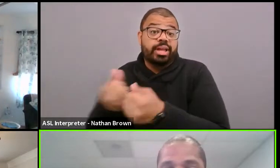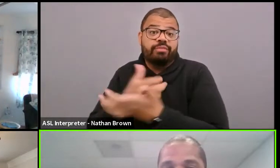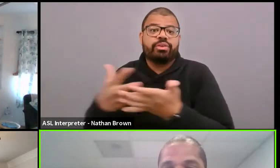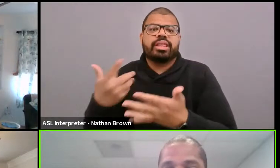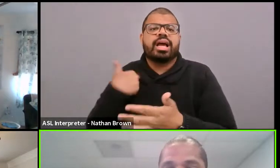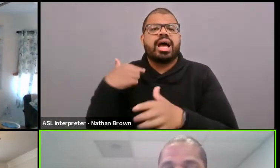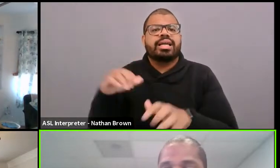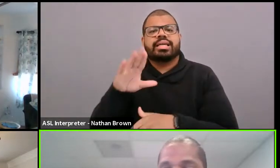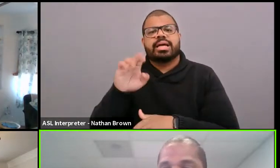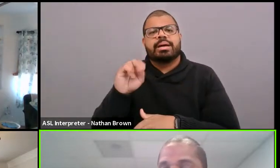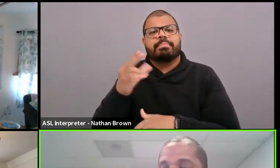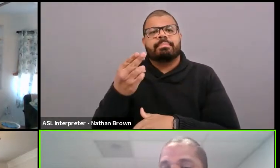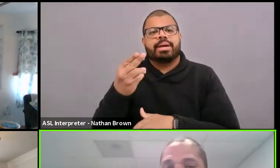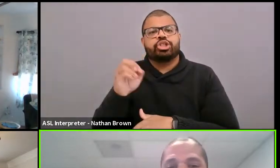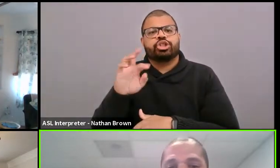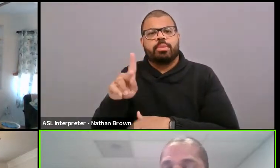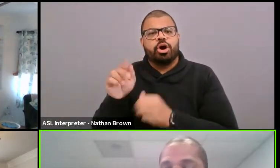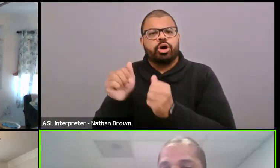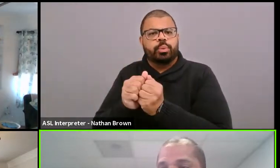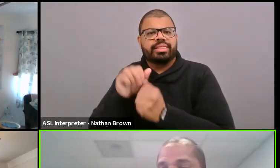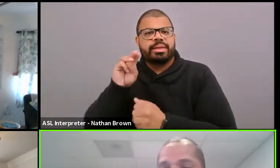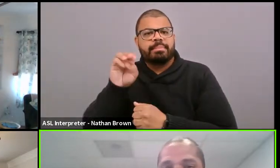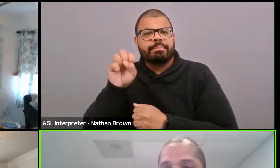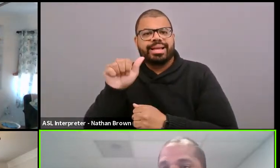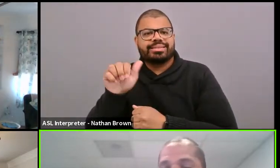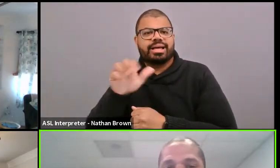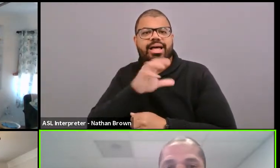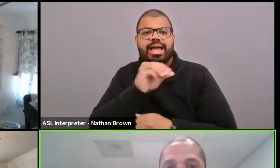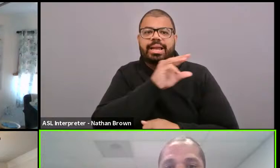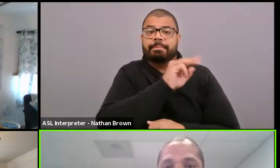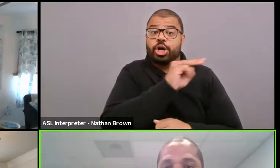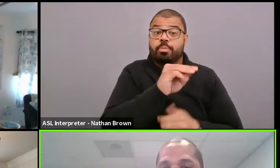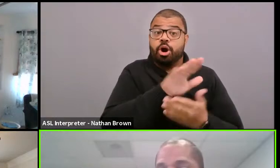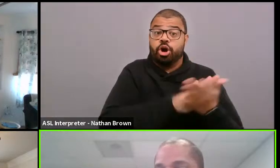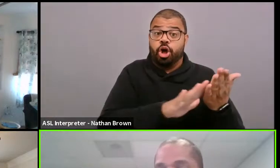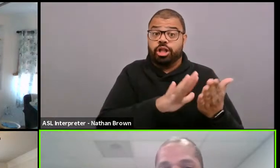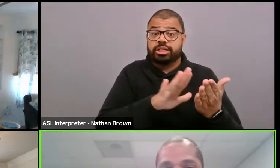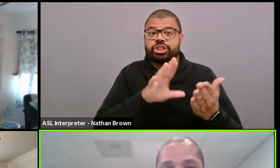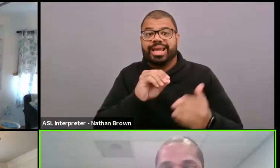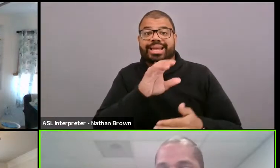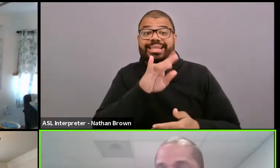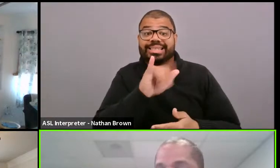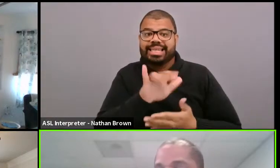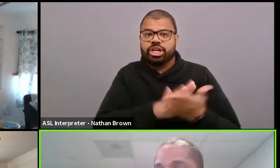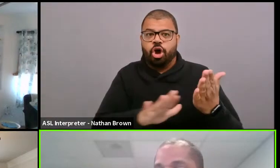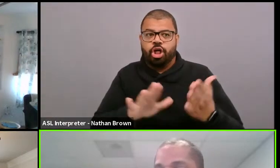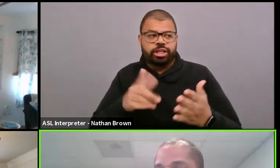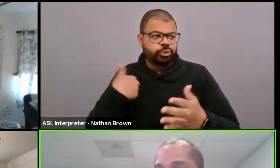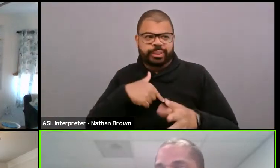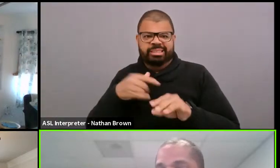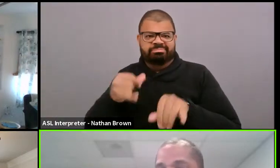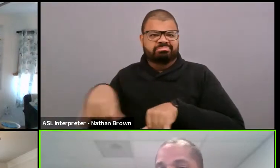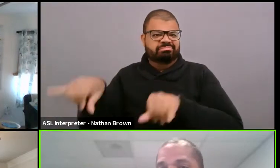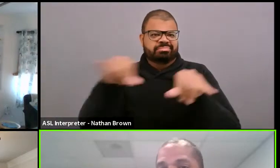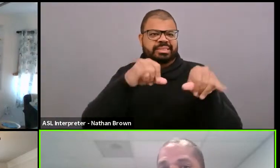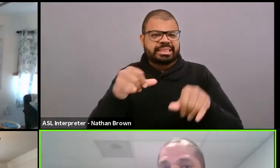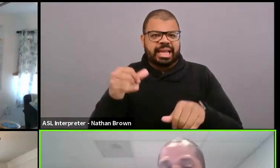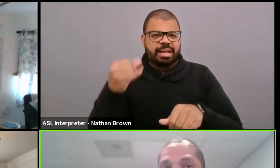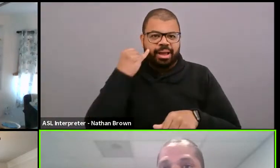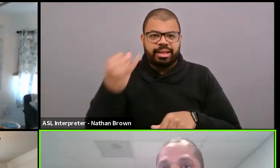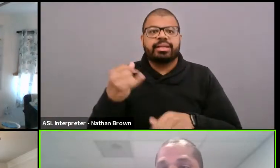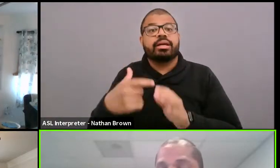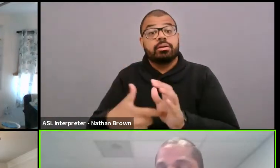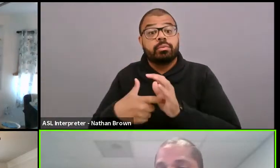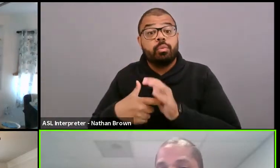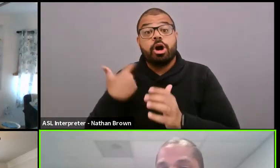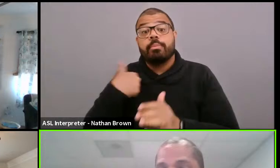with Mesa College and Miramar College, and all the trainers, like from City College, they are like at the same page. So the requirements that